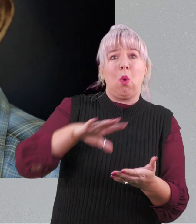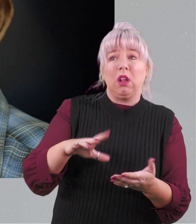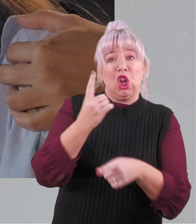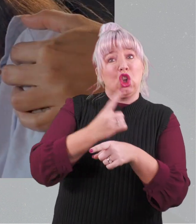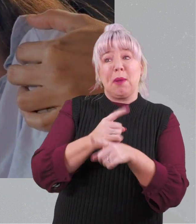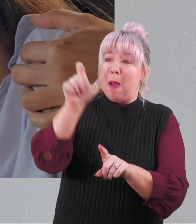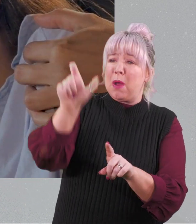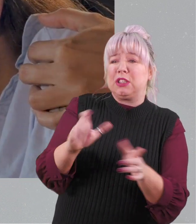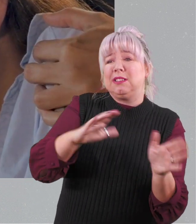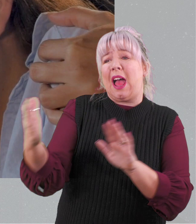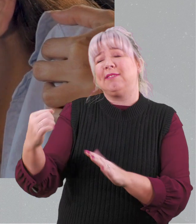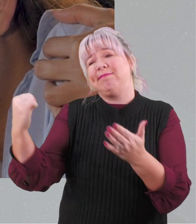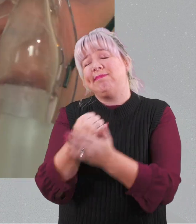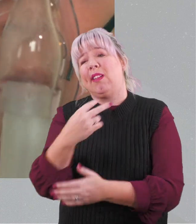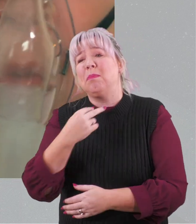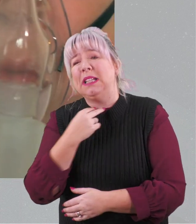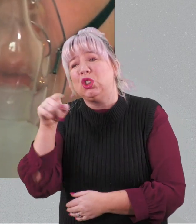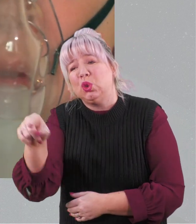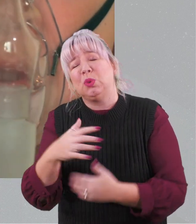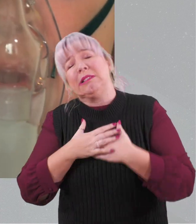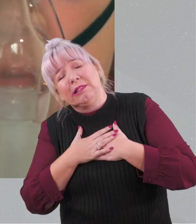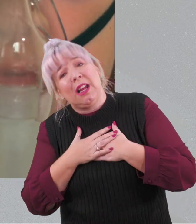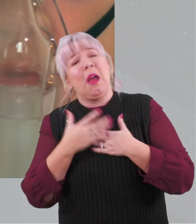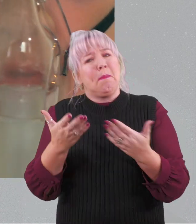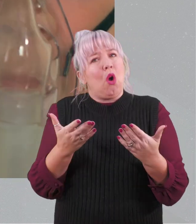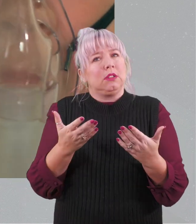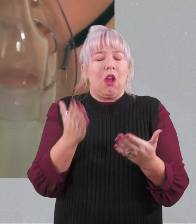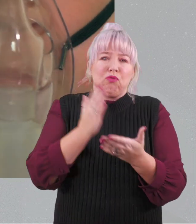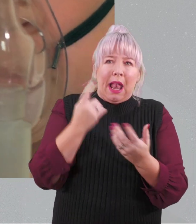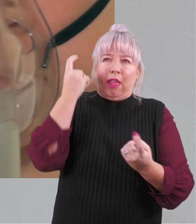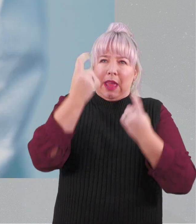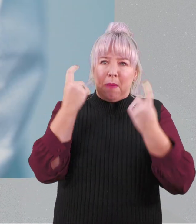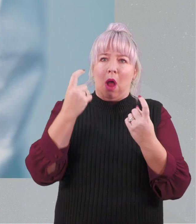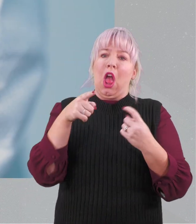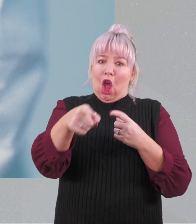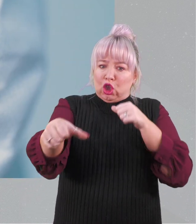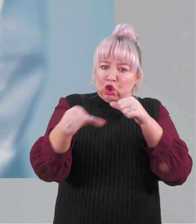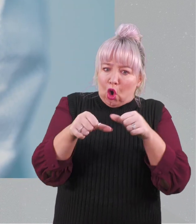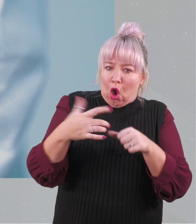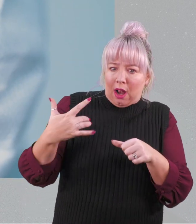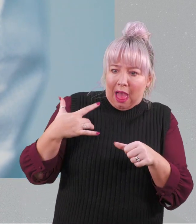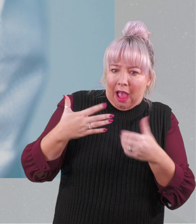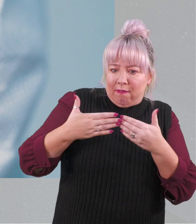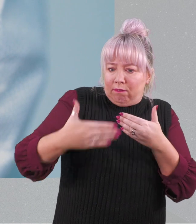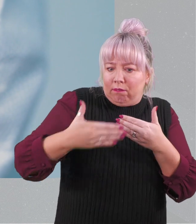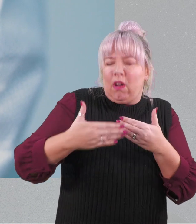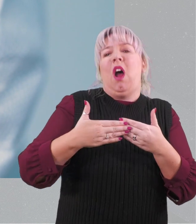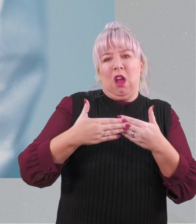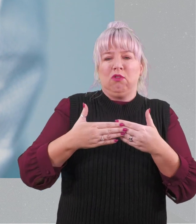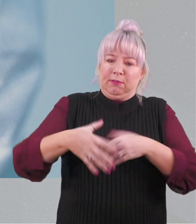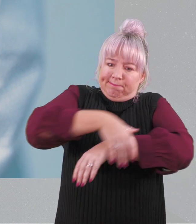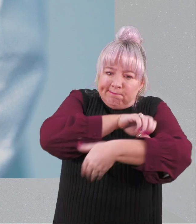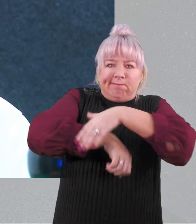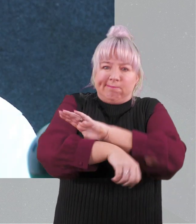legacy, talking about those we miss, and finding a way through all the sadness to show up for those whose time is short.